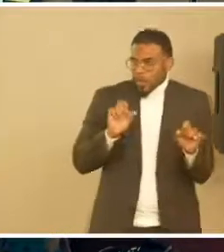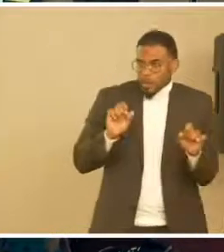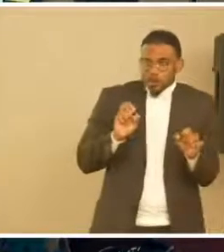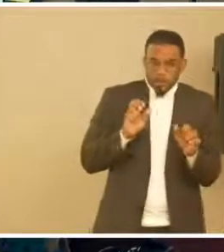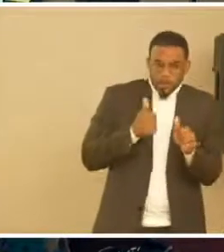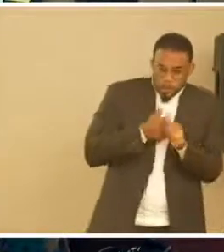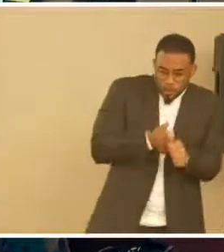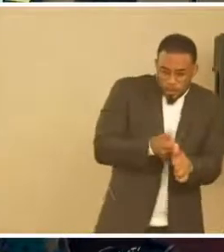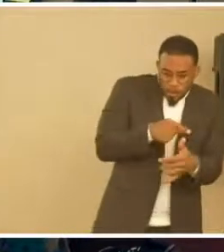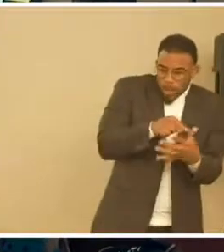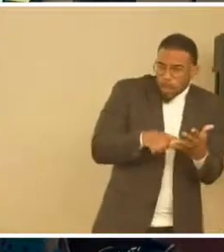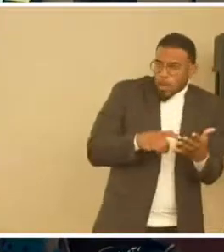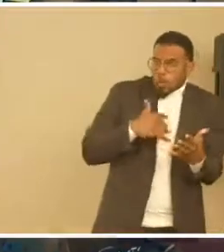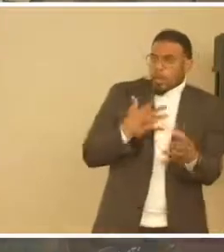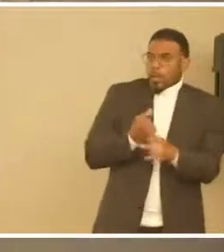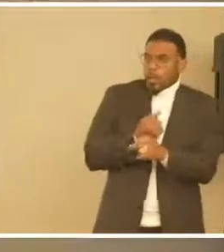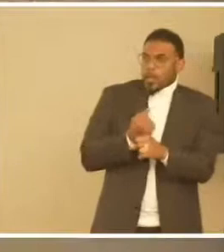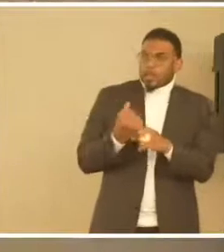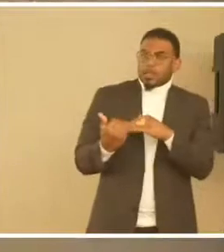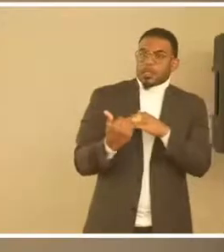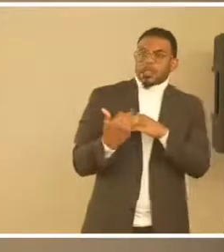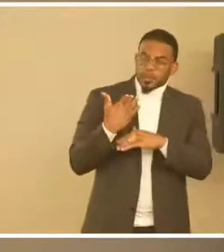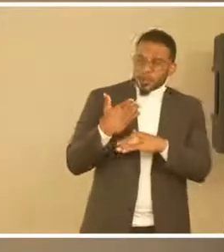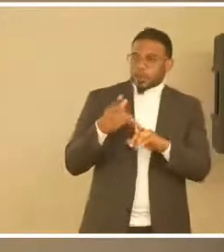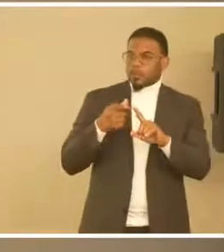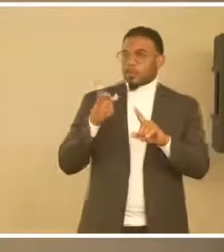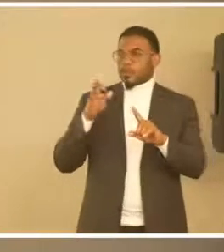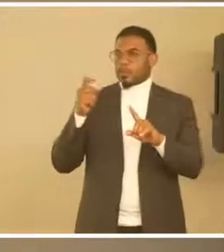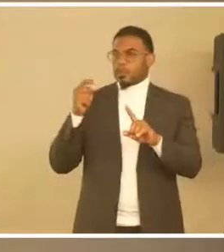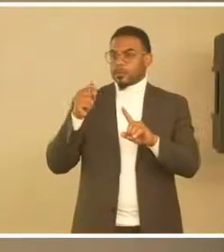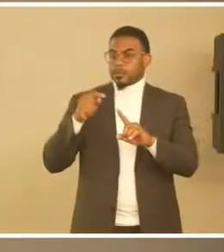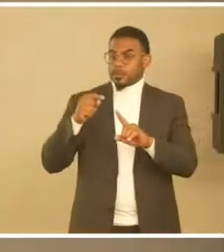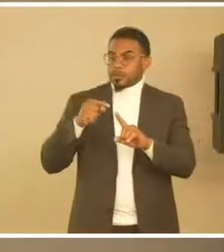to track that. We got submissions from